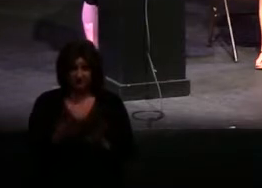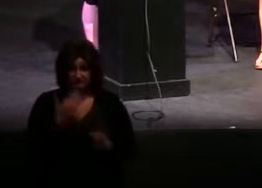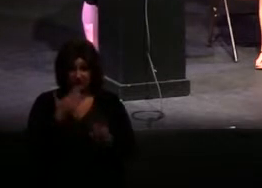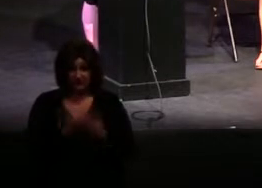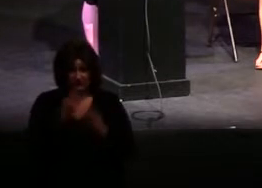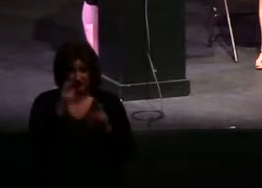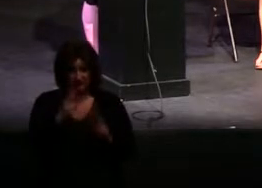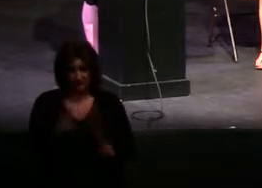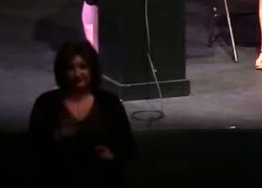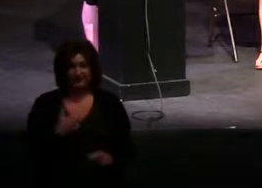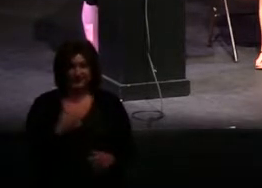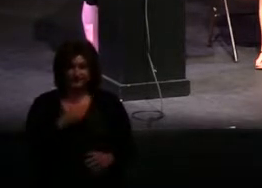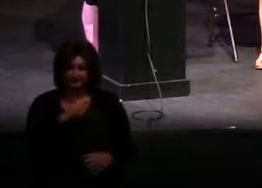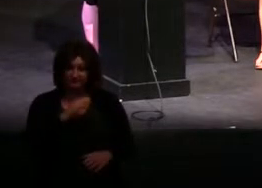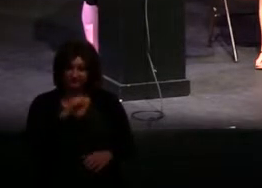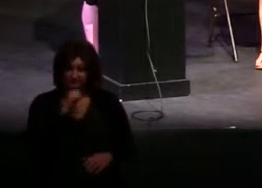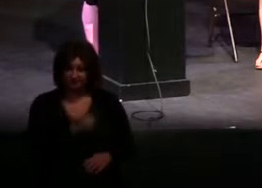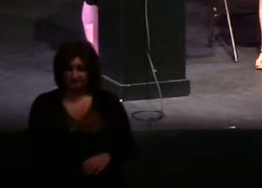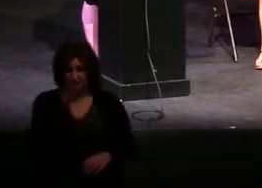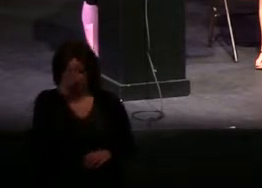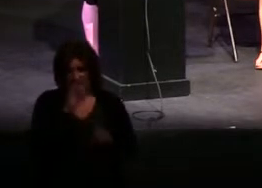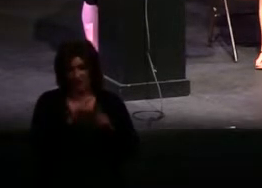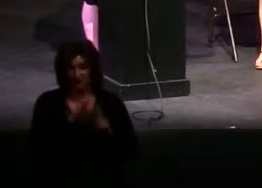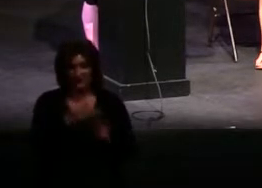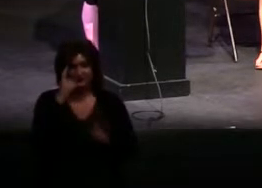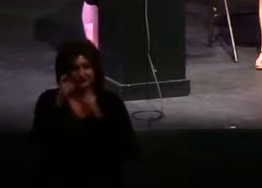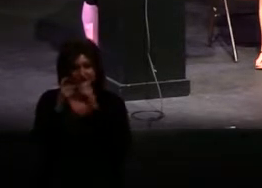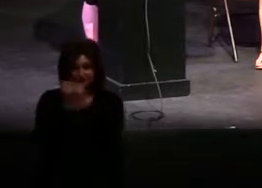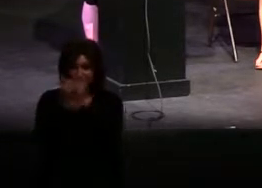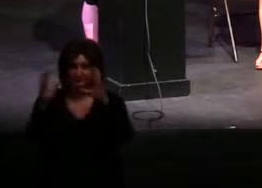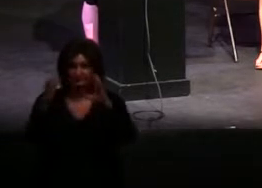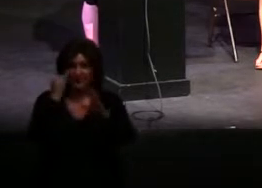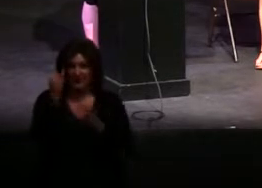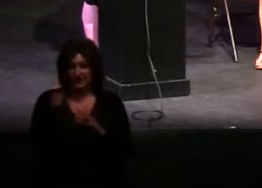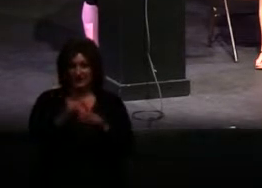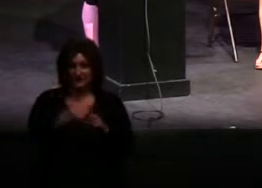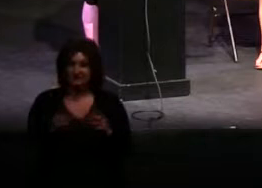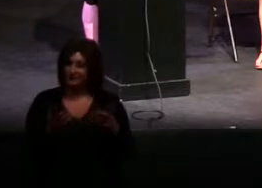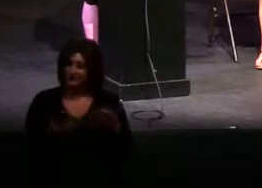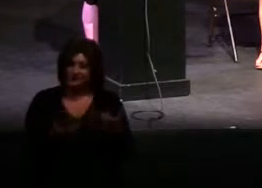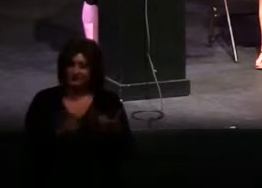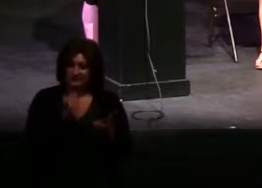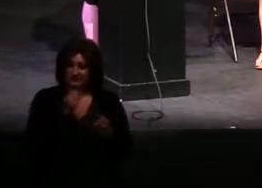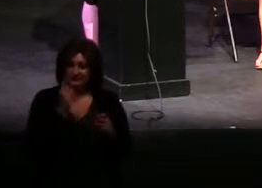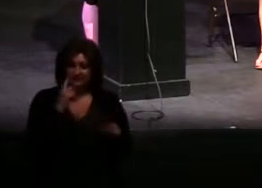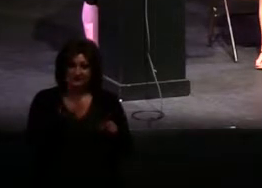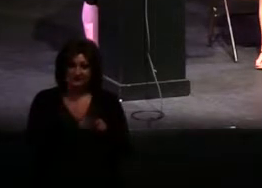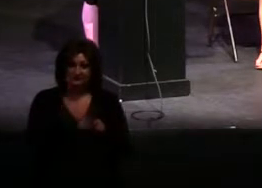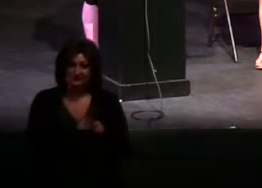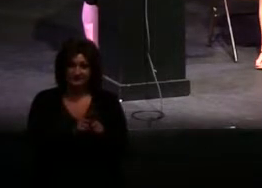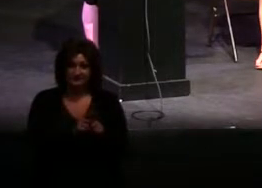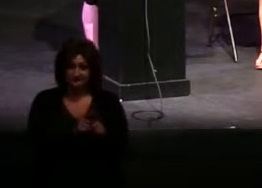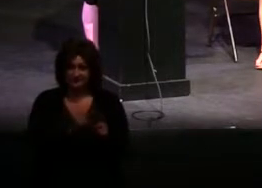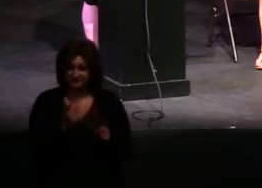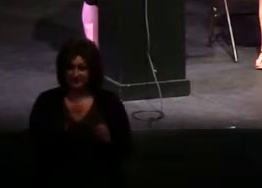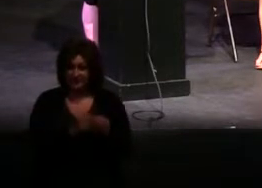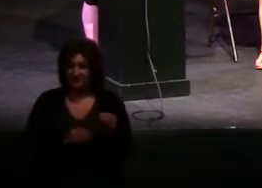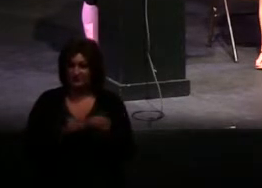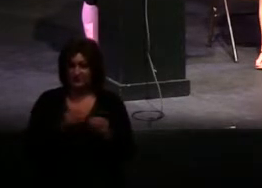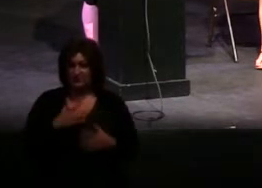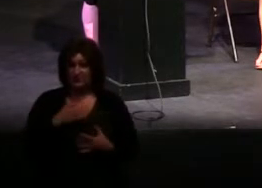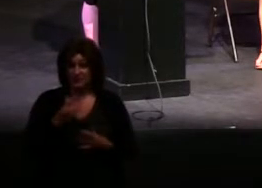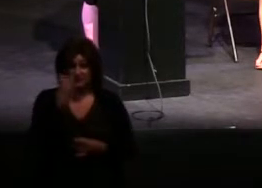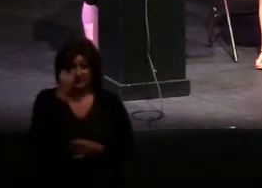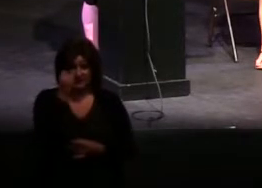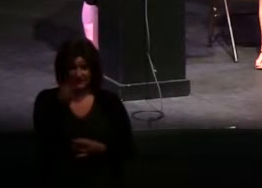of admired my father for his big ideas, but sided with my mother on this one. Father was always more interested in the